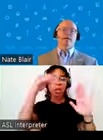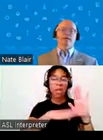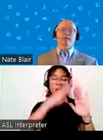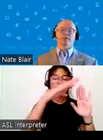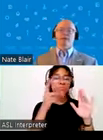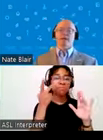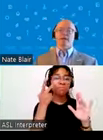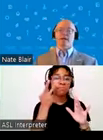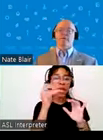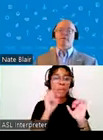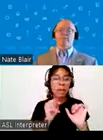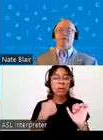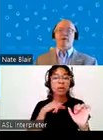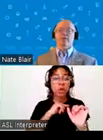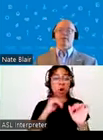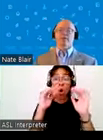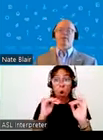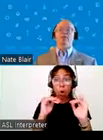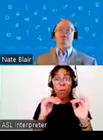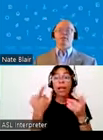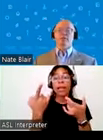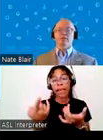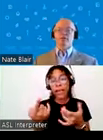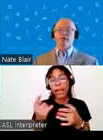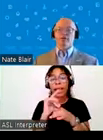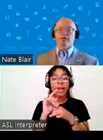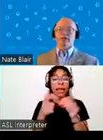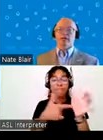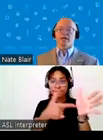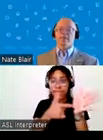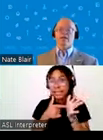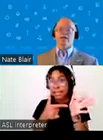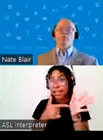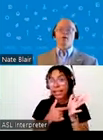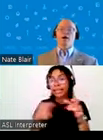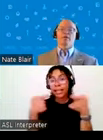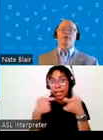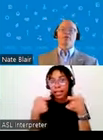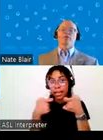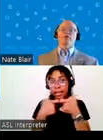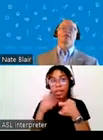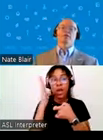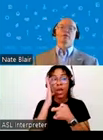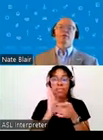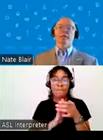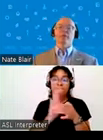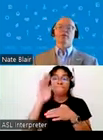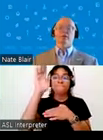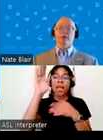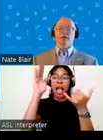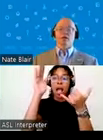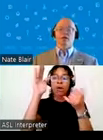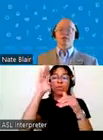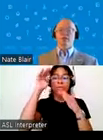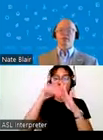the electricity demand default will decrease over time while the stress load will